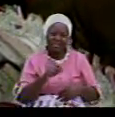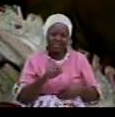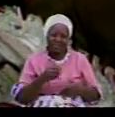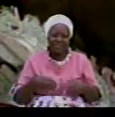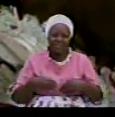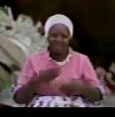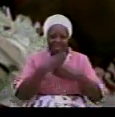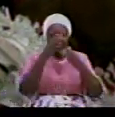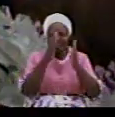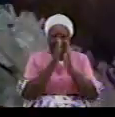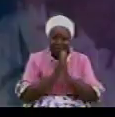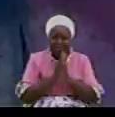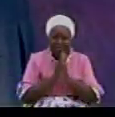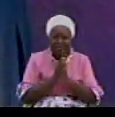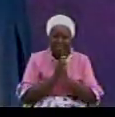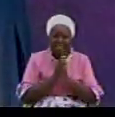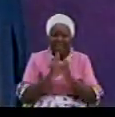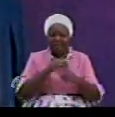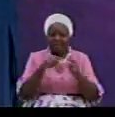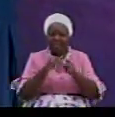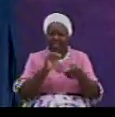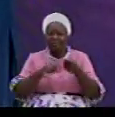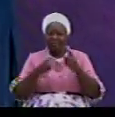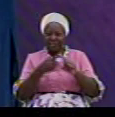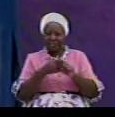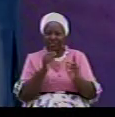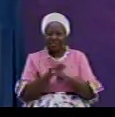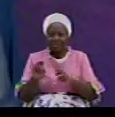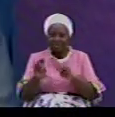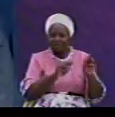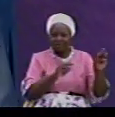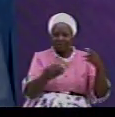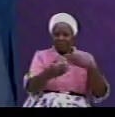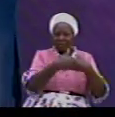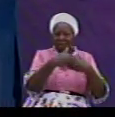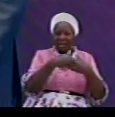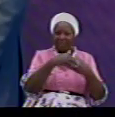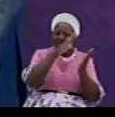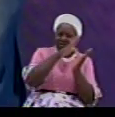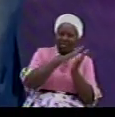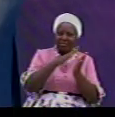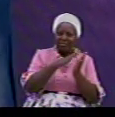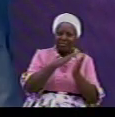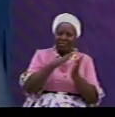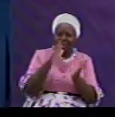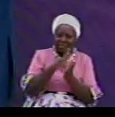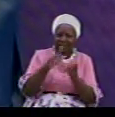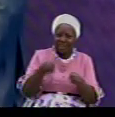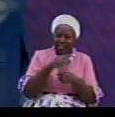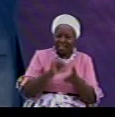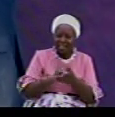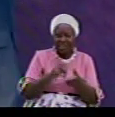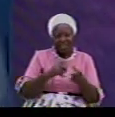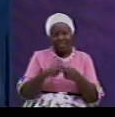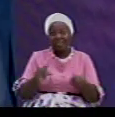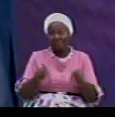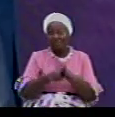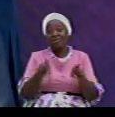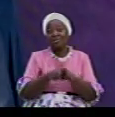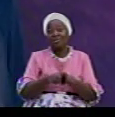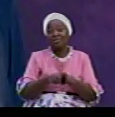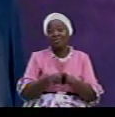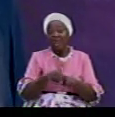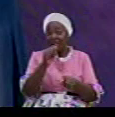And while that partner is telling himself, you know, stepping back, and then also, I'm telling you, if you don't